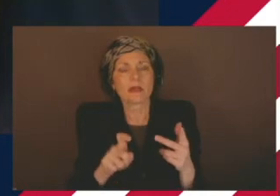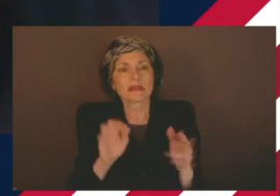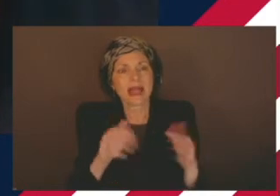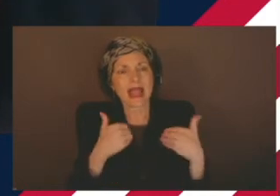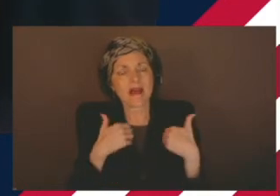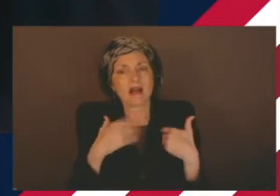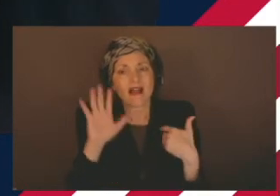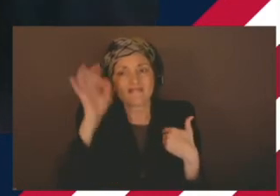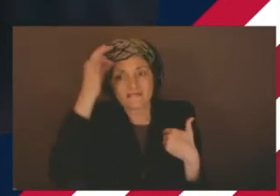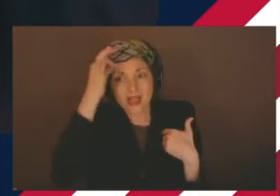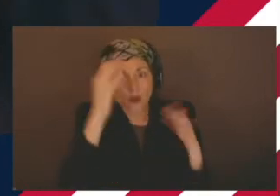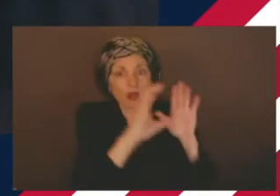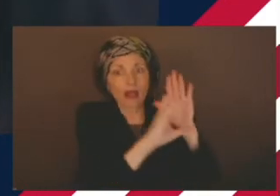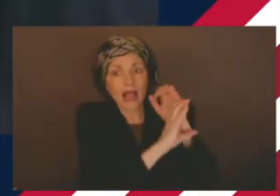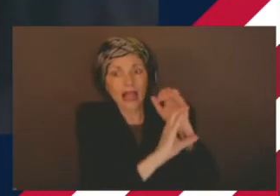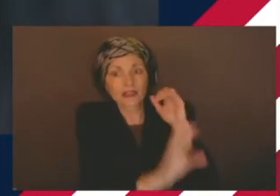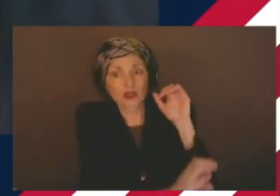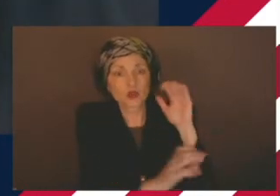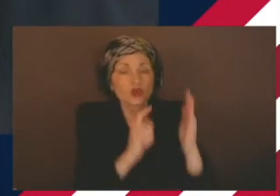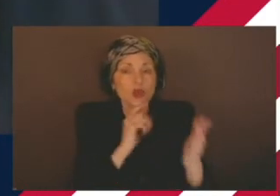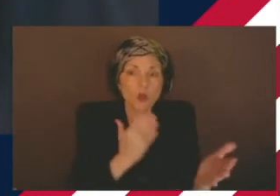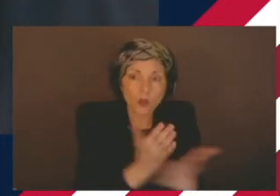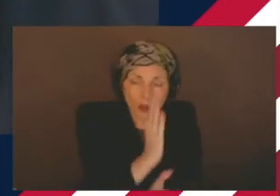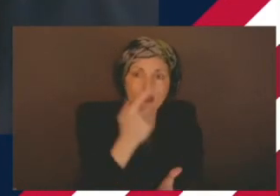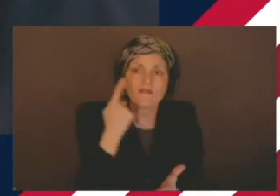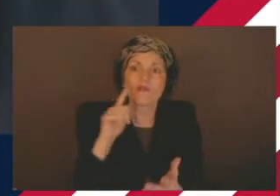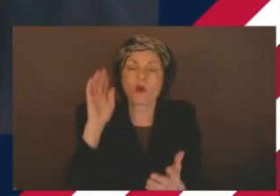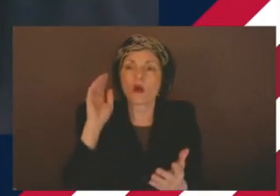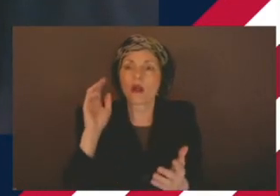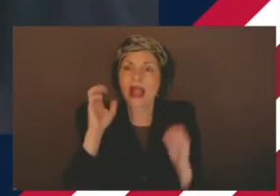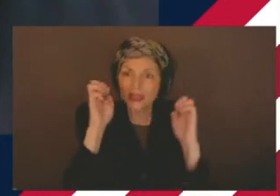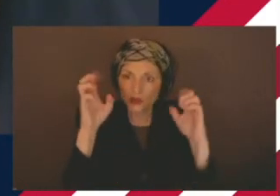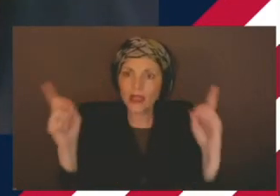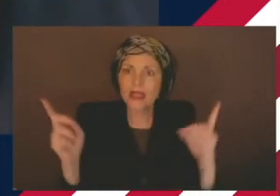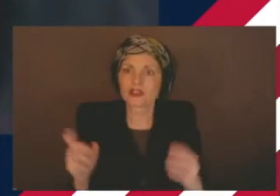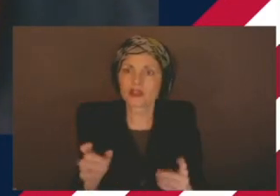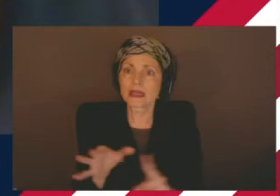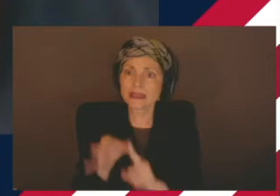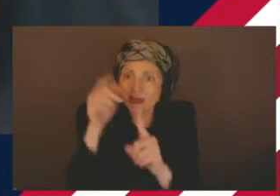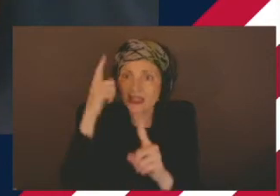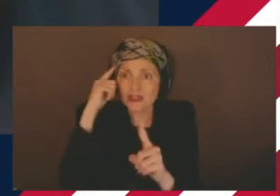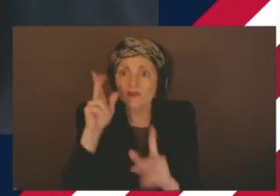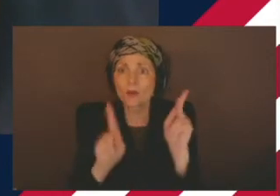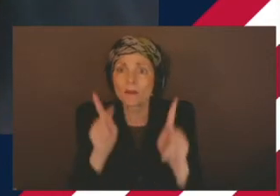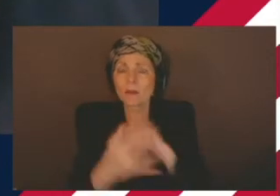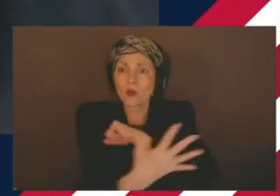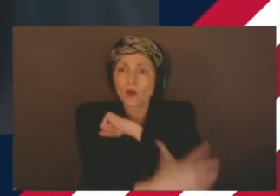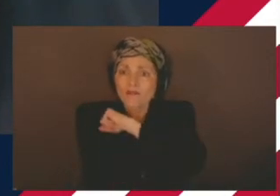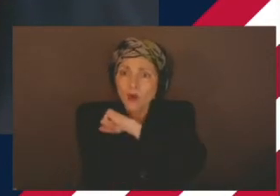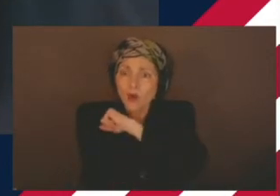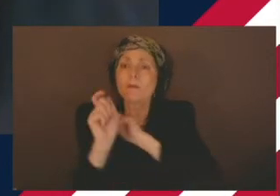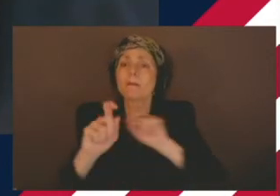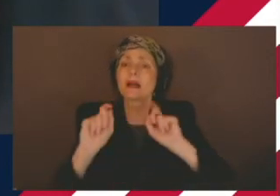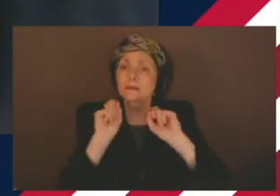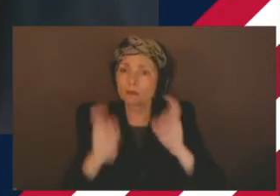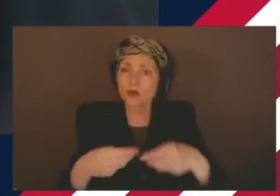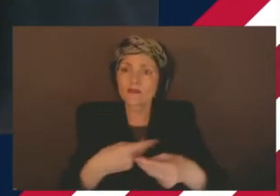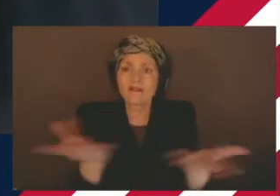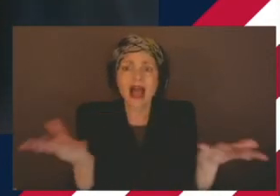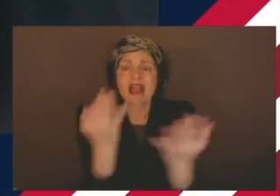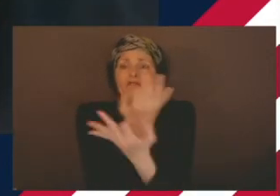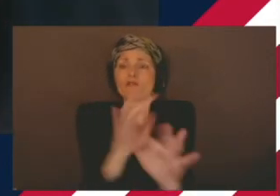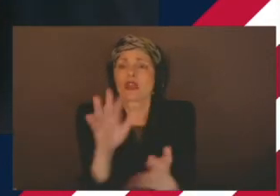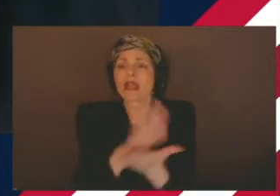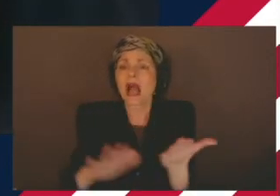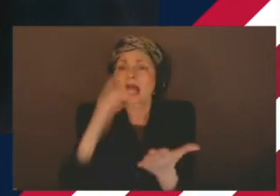public education, relieve student debt, especially for poor families, and provide free college for all. But also, we